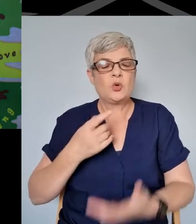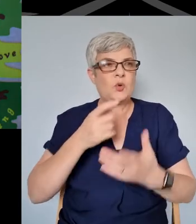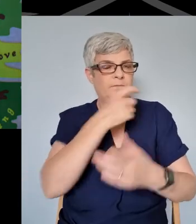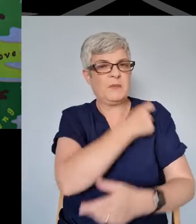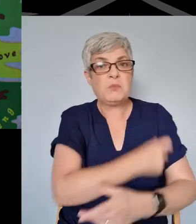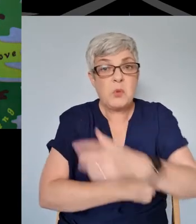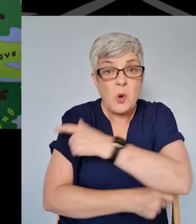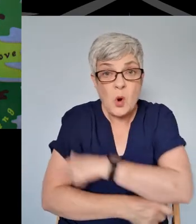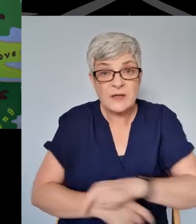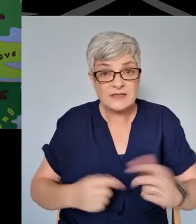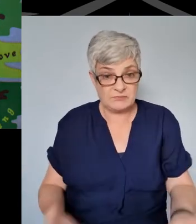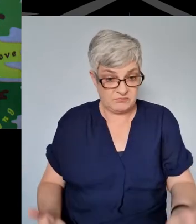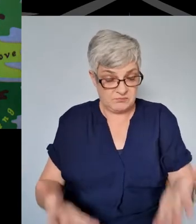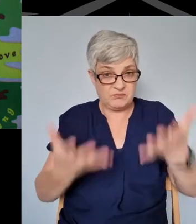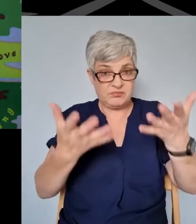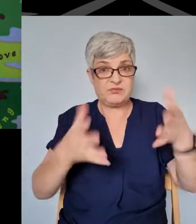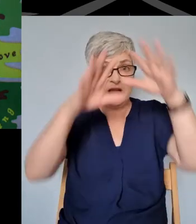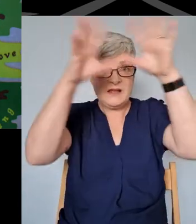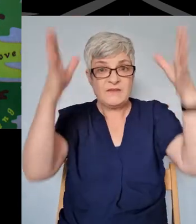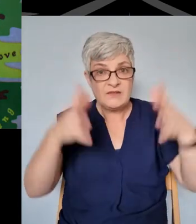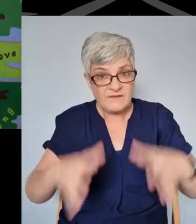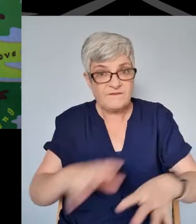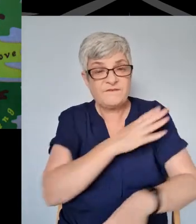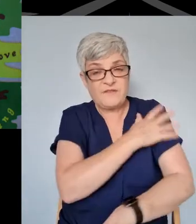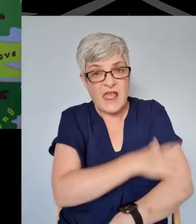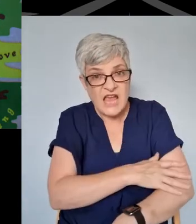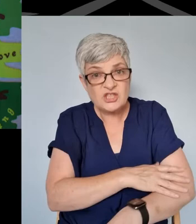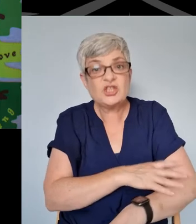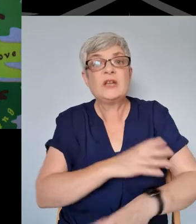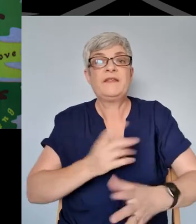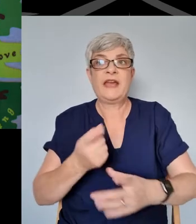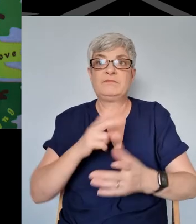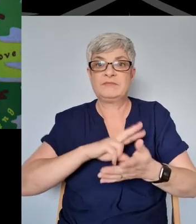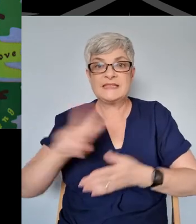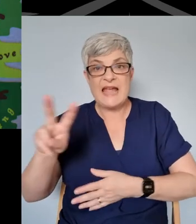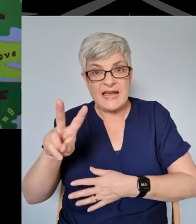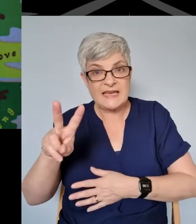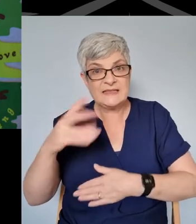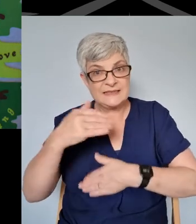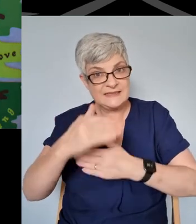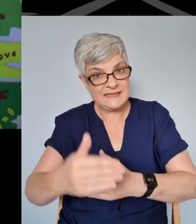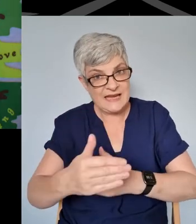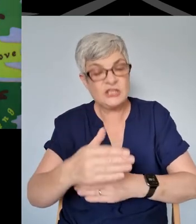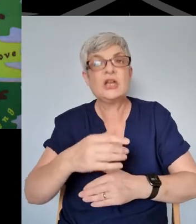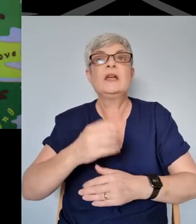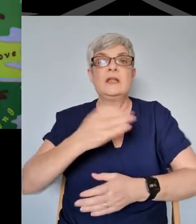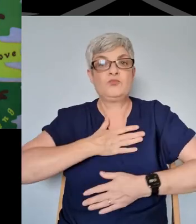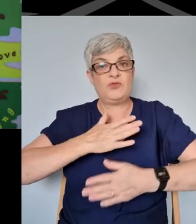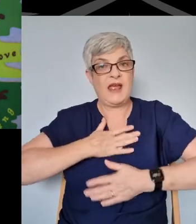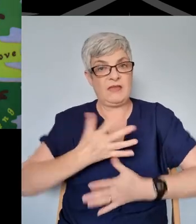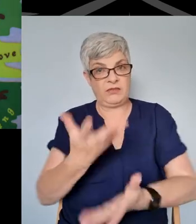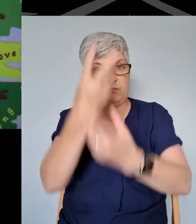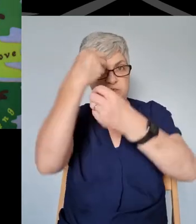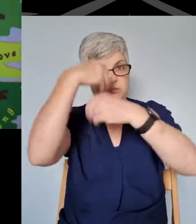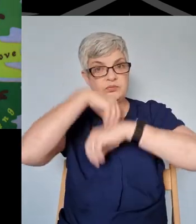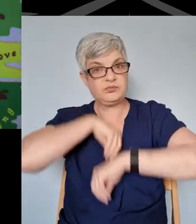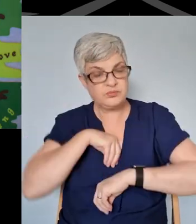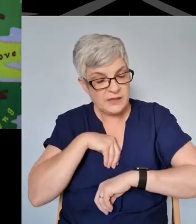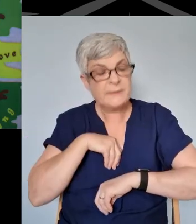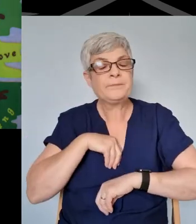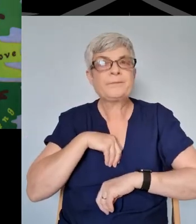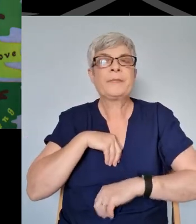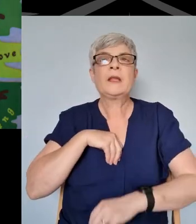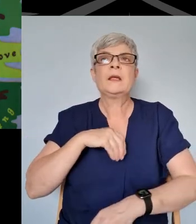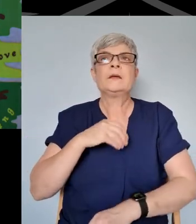into a state of where they're enfleshed, and then a second stage of the breath of God being breathed into them, is